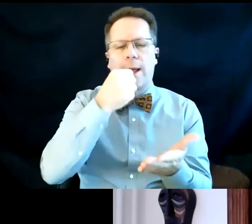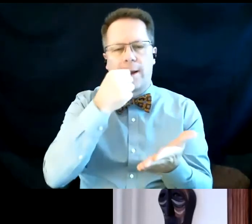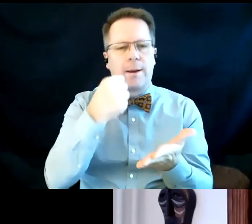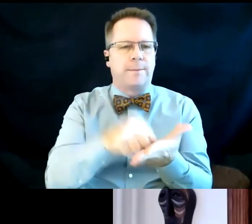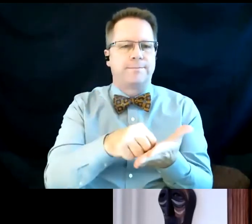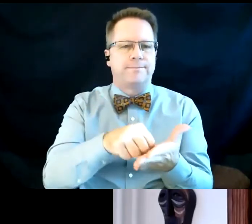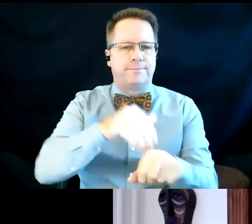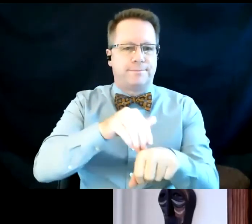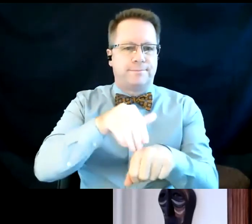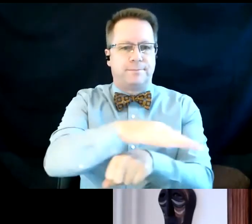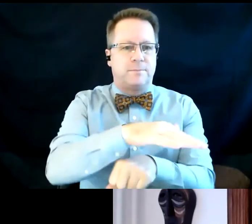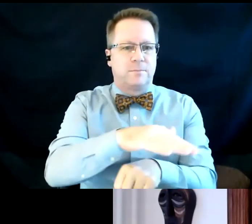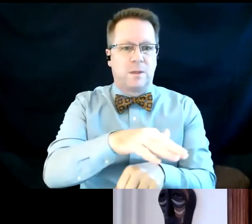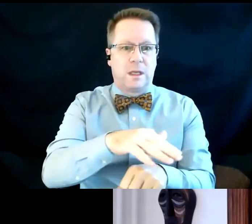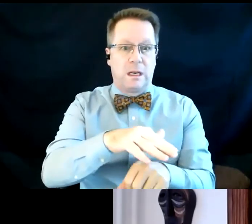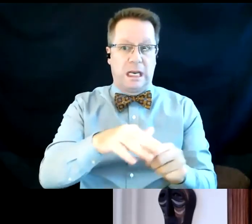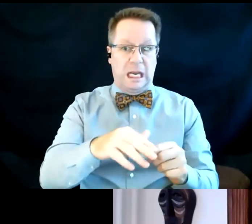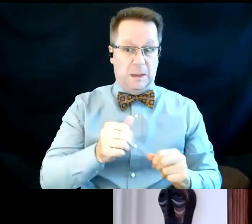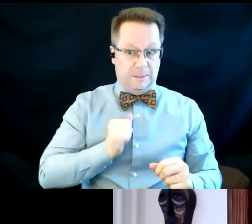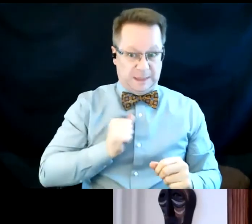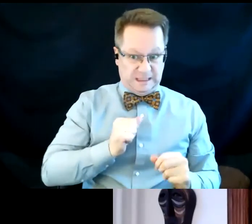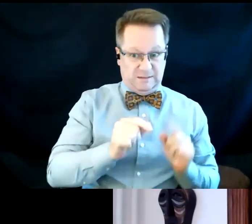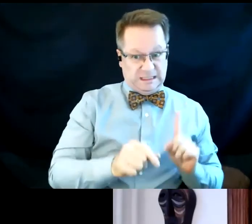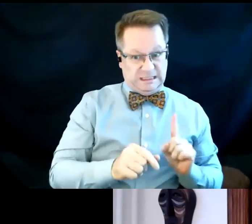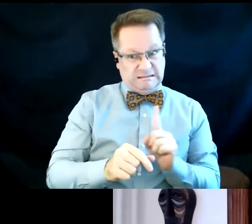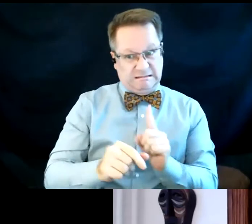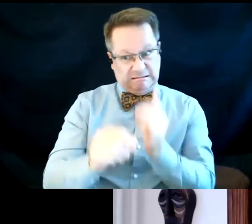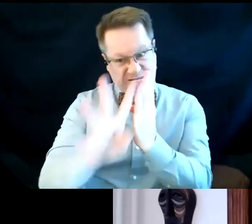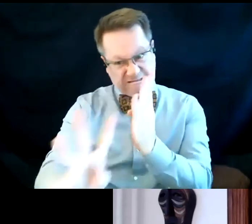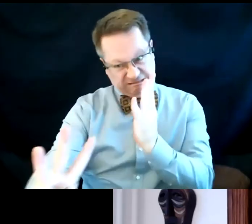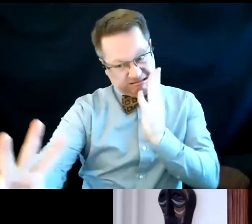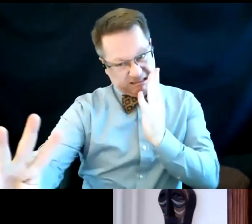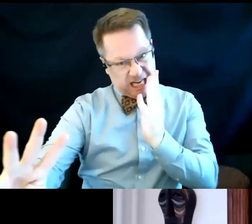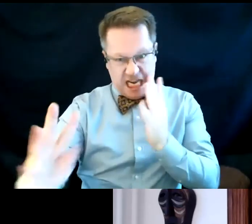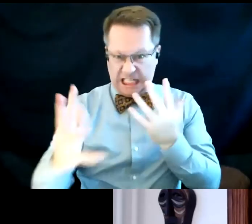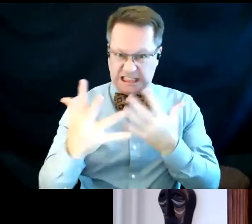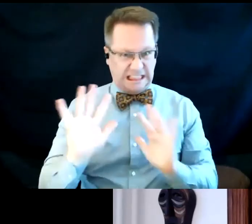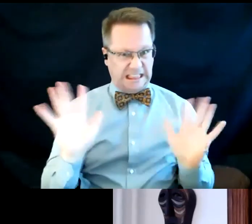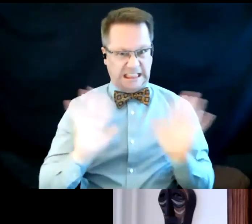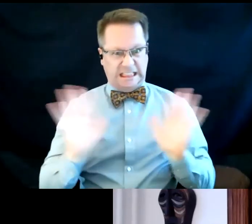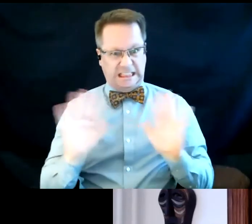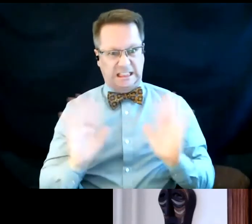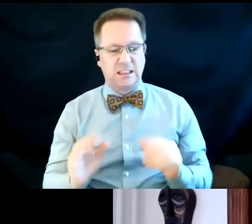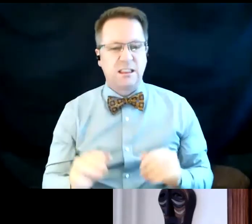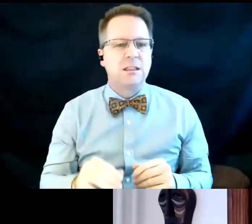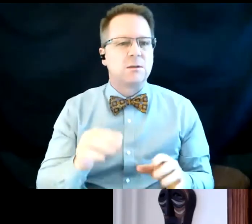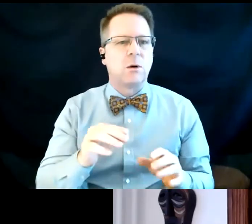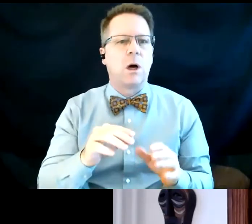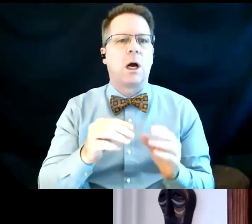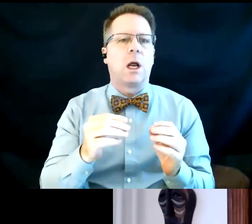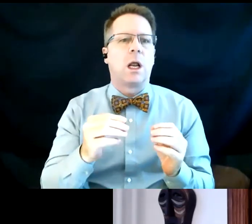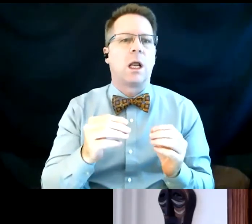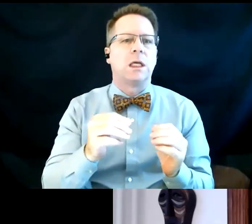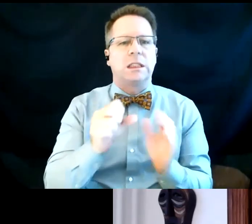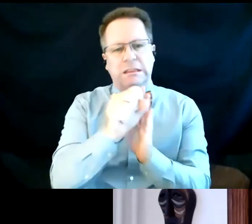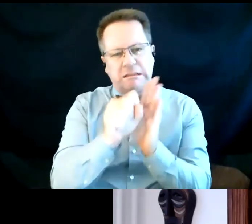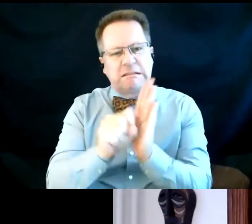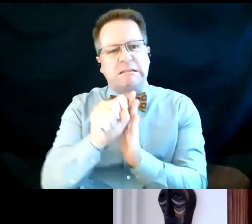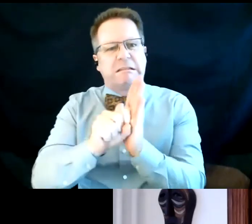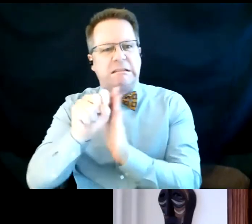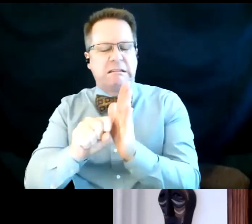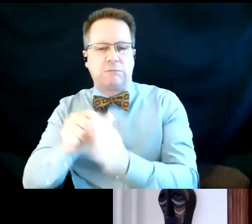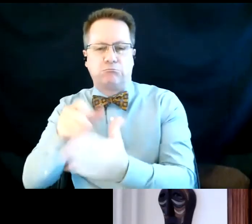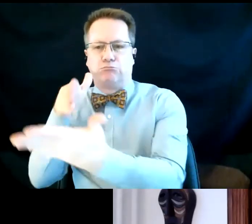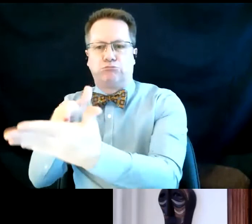in-person location to cast their ballot on election day could do so. So we filed a number of states. We filed cases against a number of states